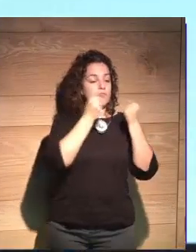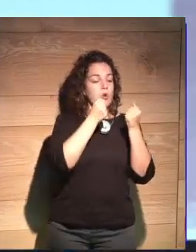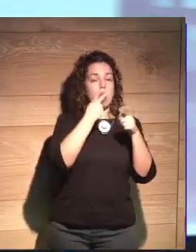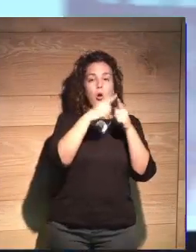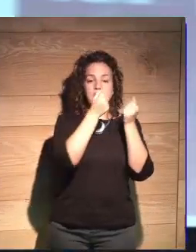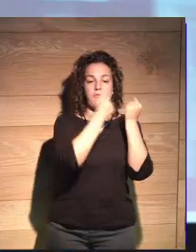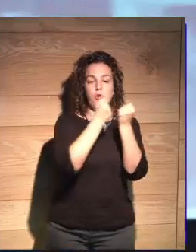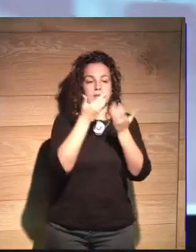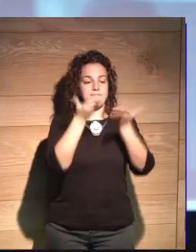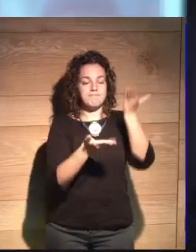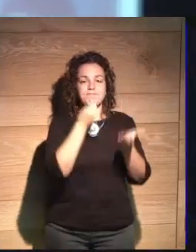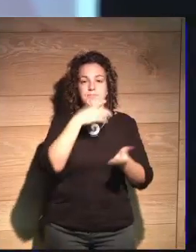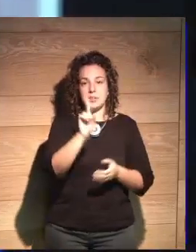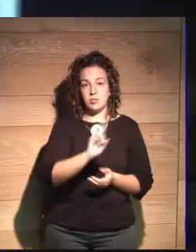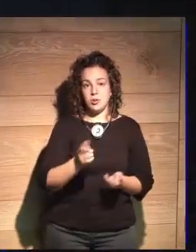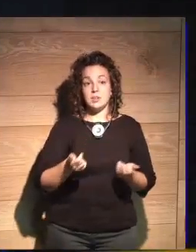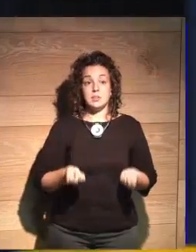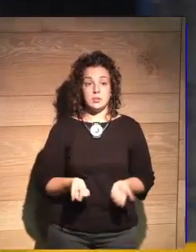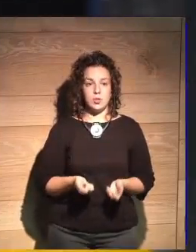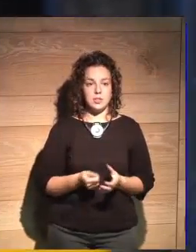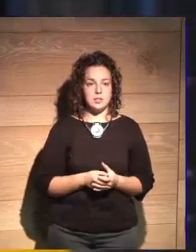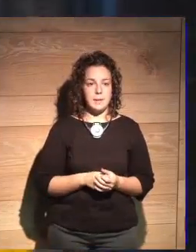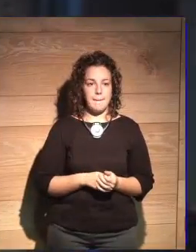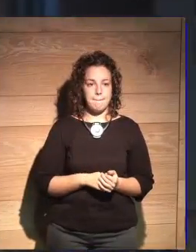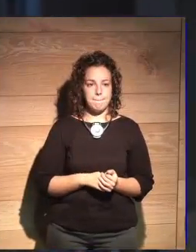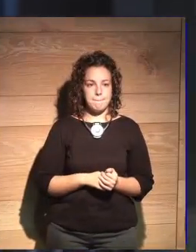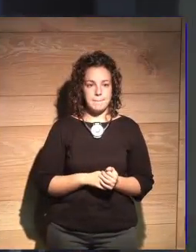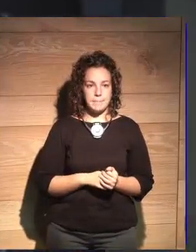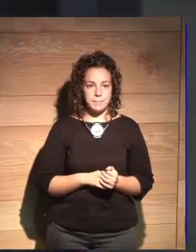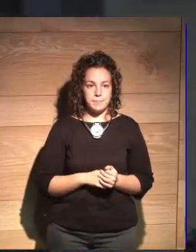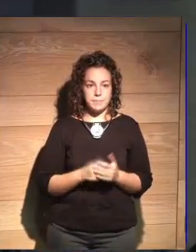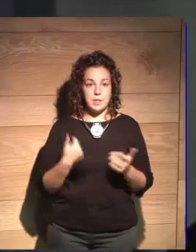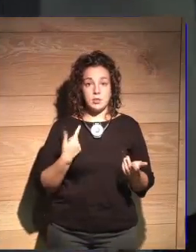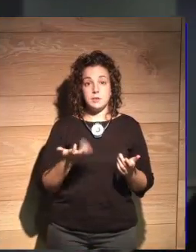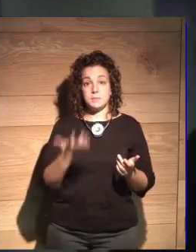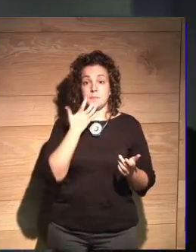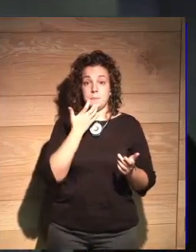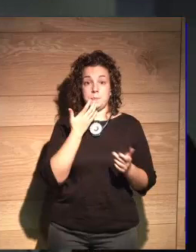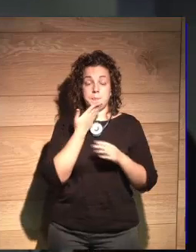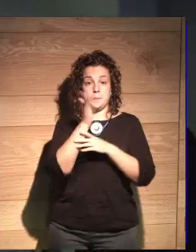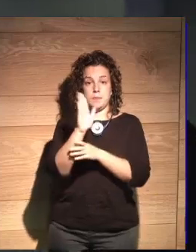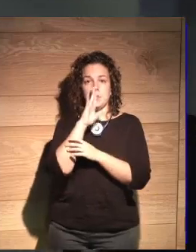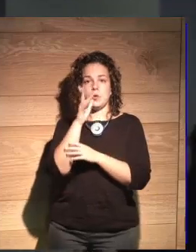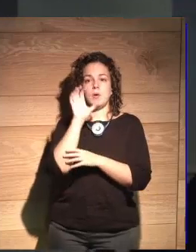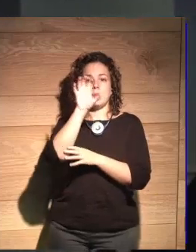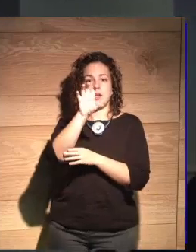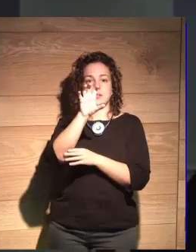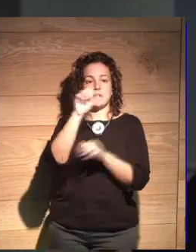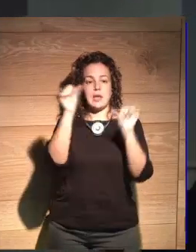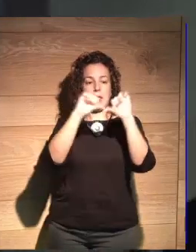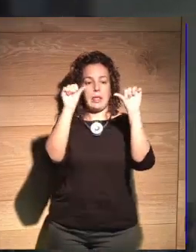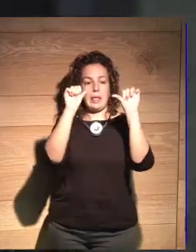country, Japan in the 1800s, that successfully resolved a crisis in ways that I'm sure all of you here